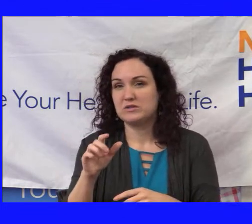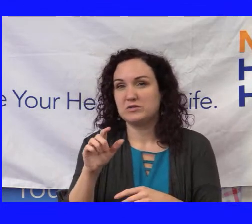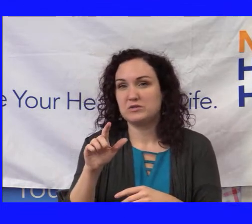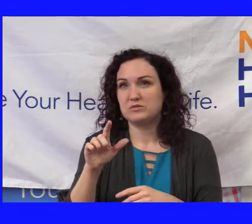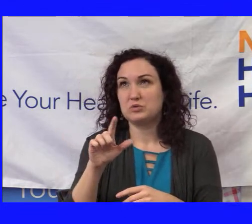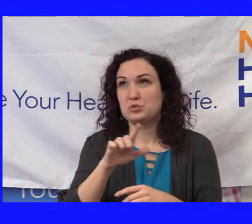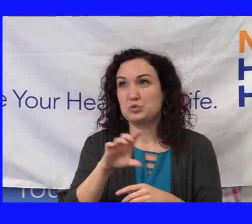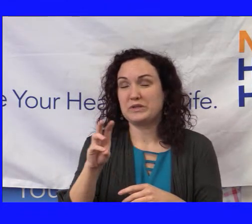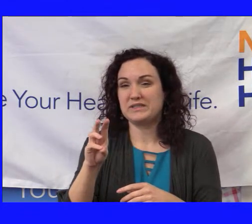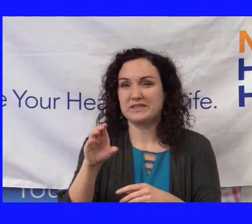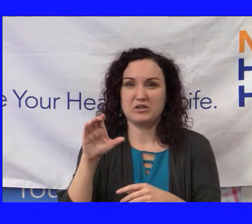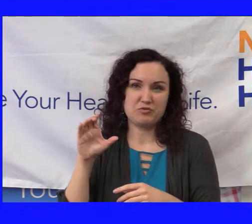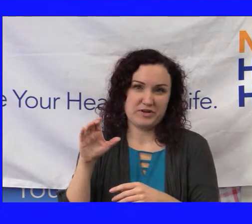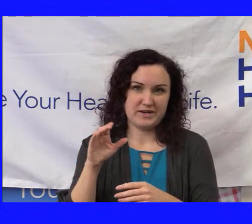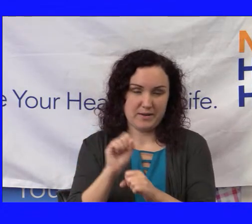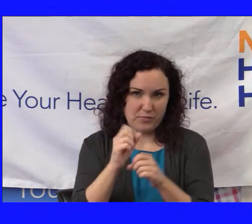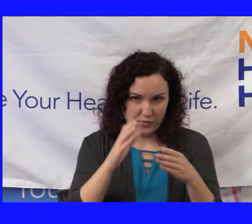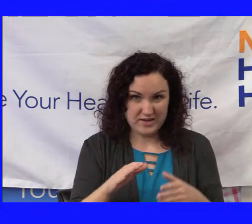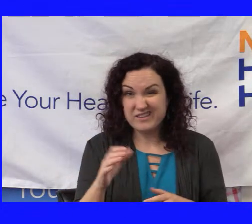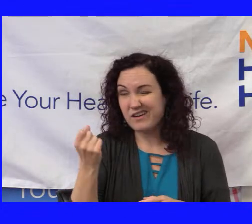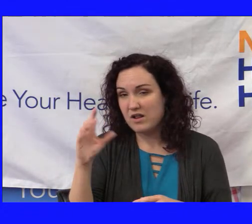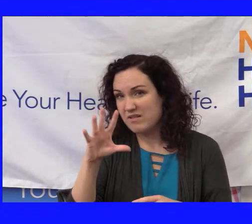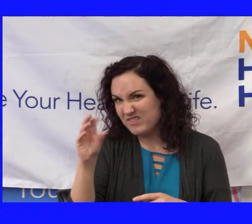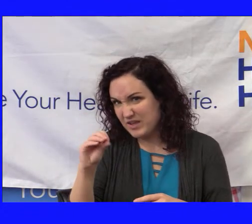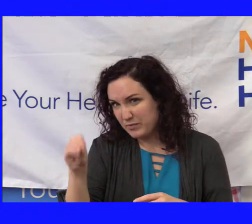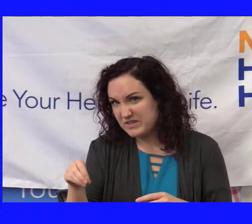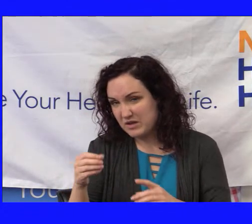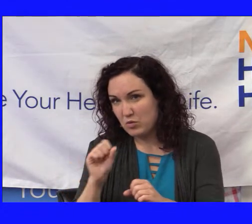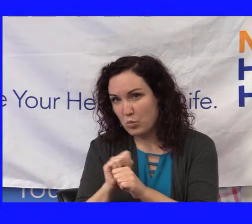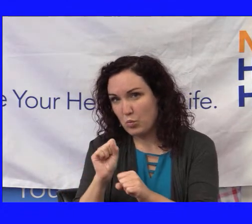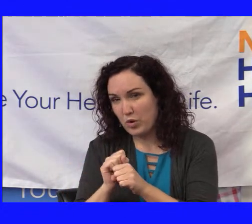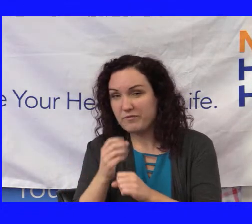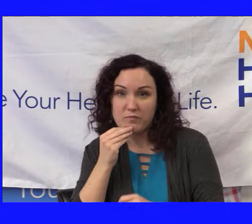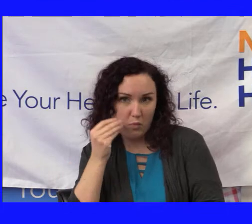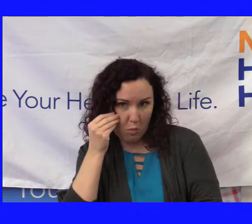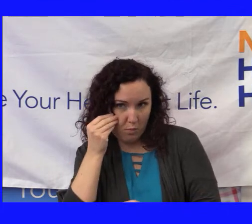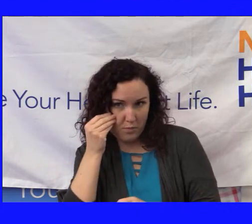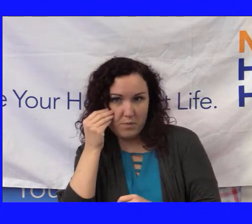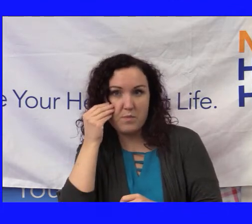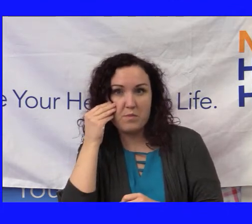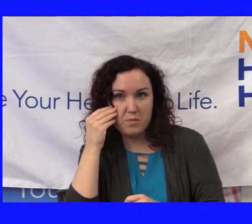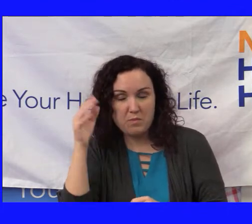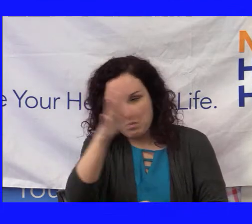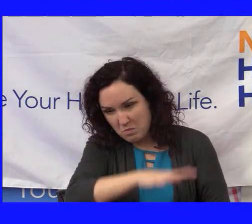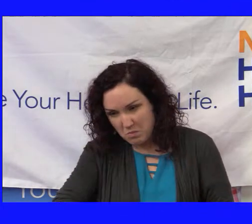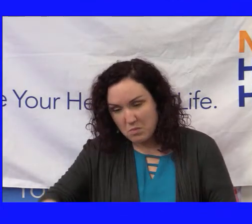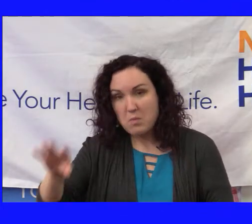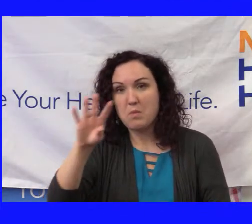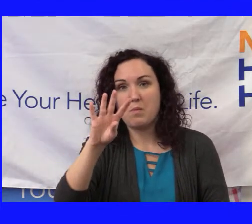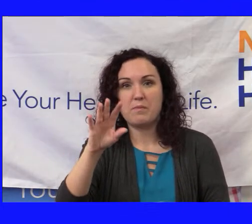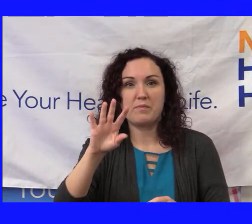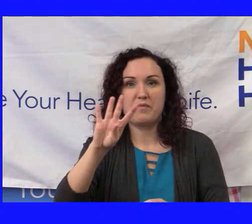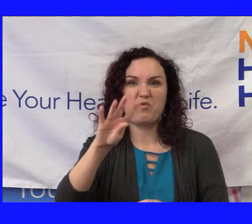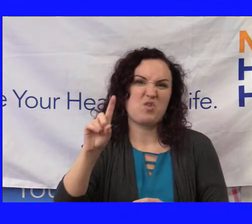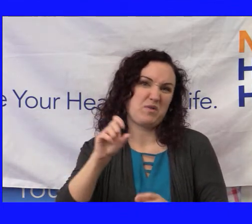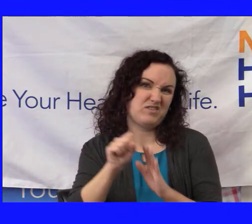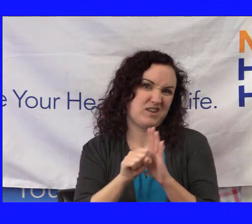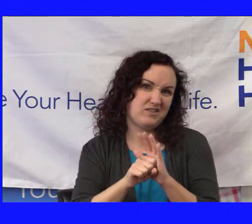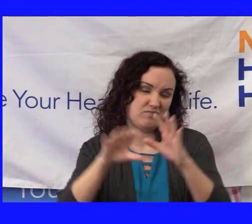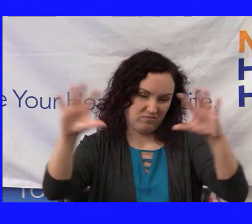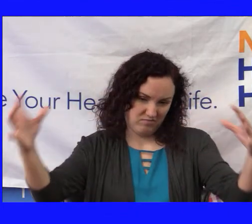employees, 59% of whom work remotely across 41 states.